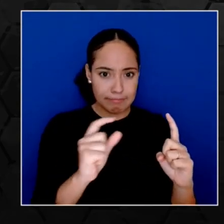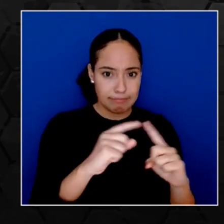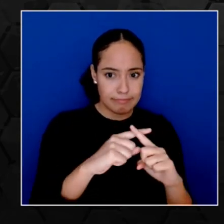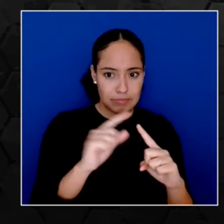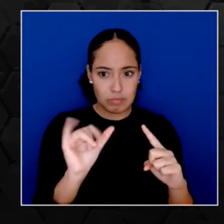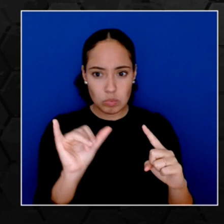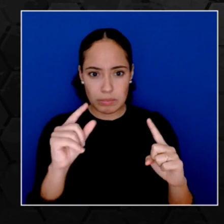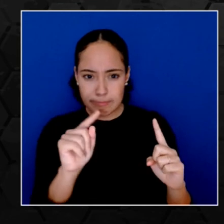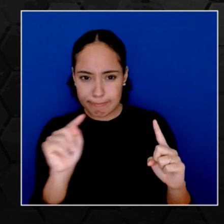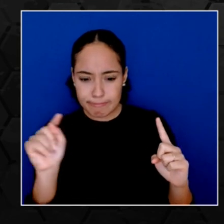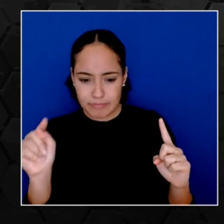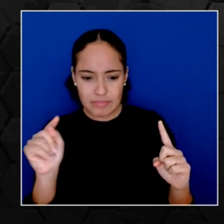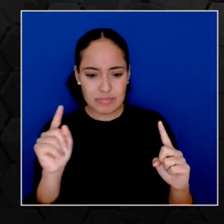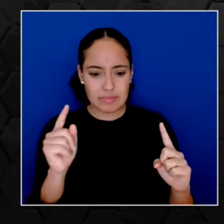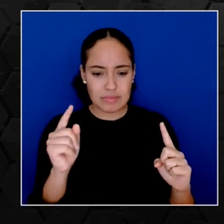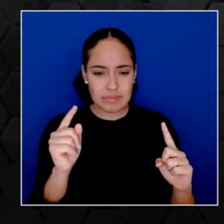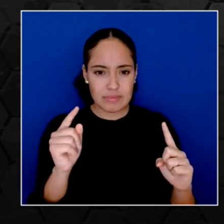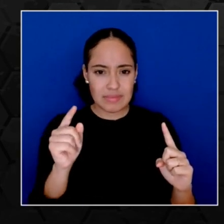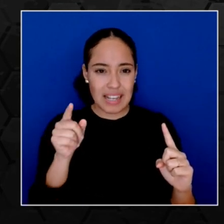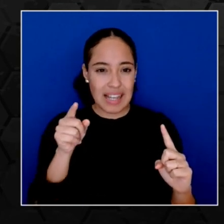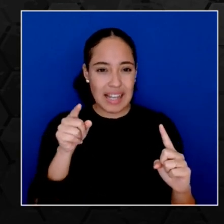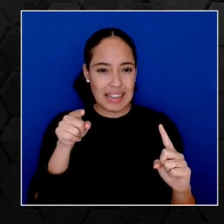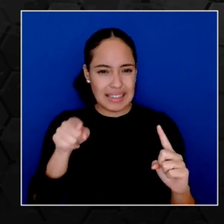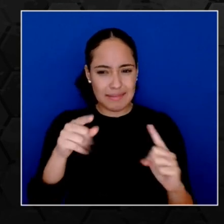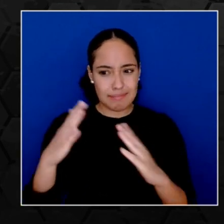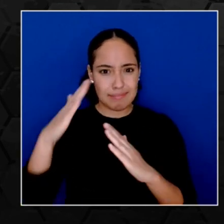system is very good or this is very bad?